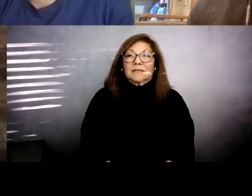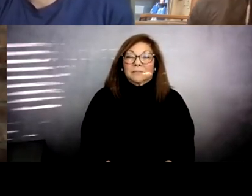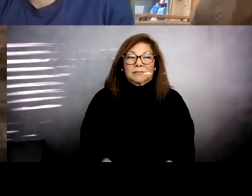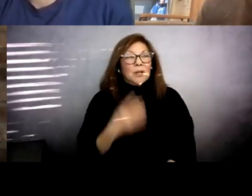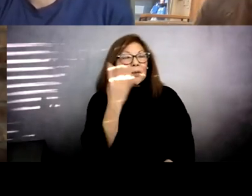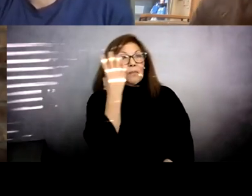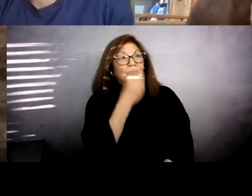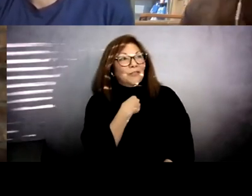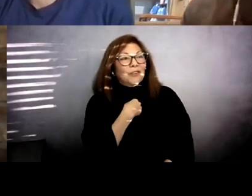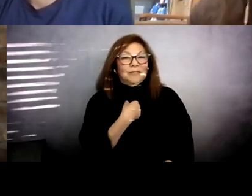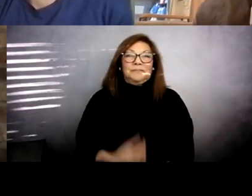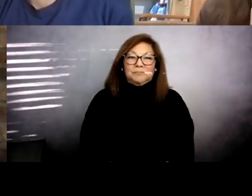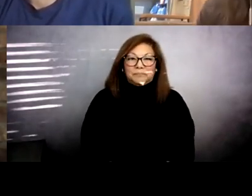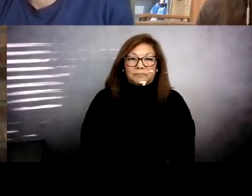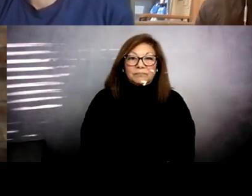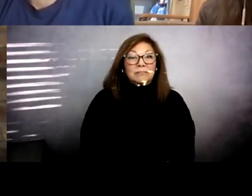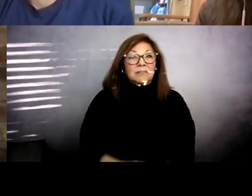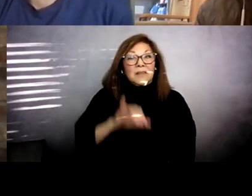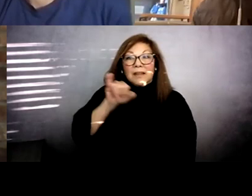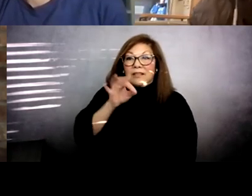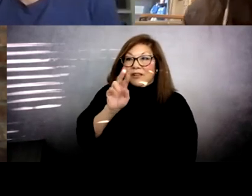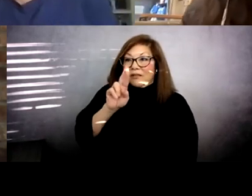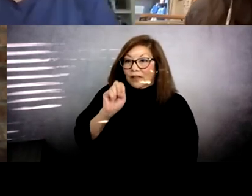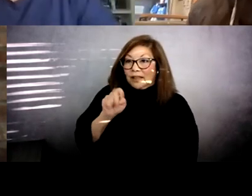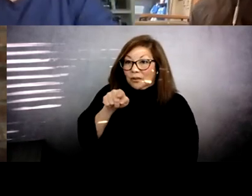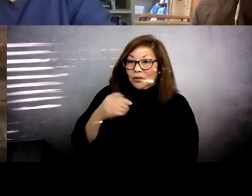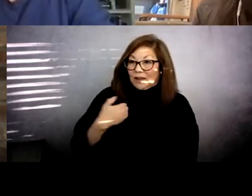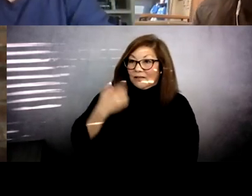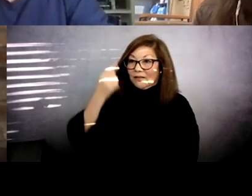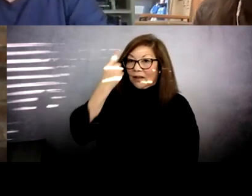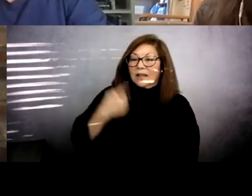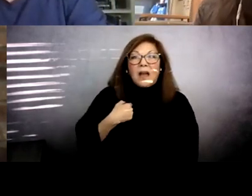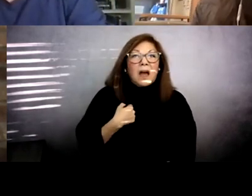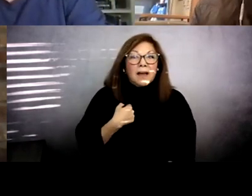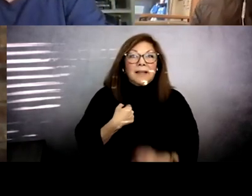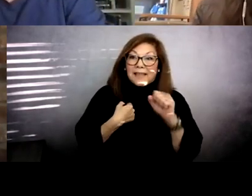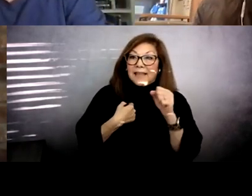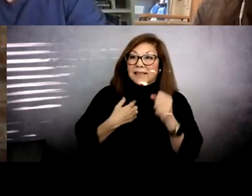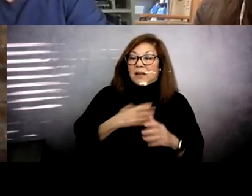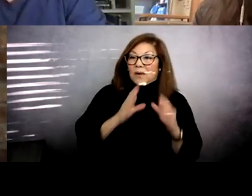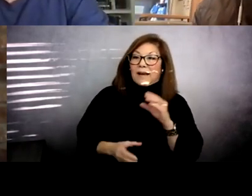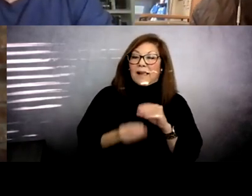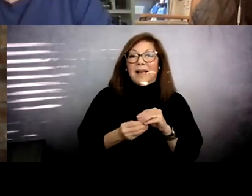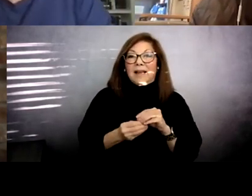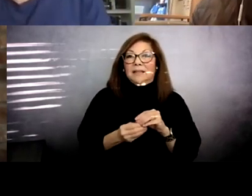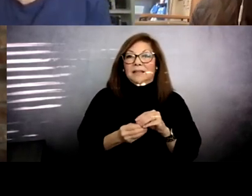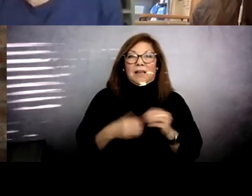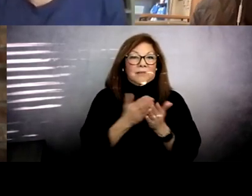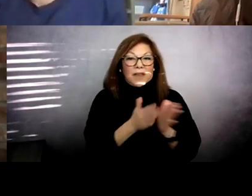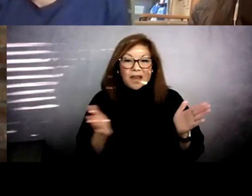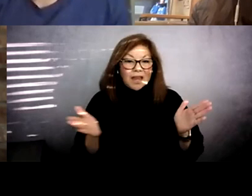Beautiful. Jafreen, do you have thoughts? Yeah, no, I'm just going to add, I mean, echoing, you know, kind of everything